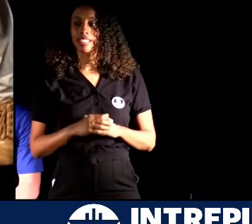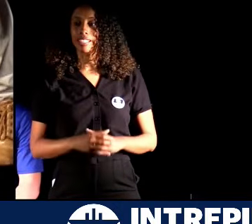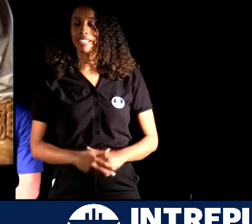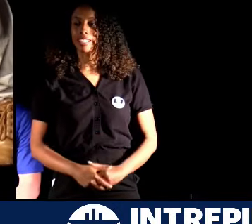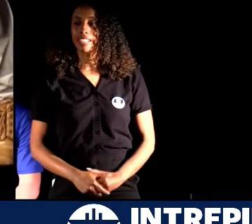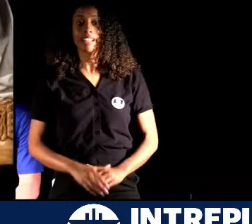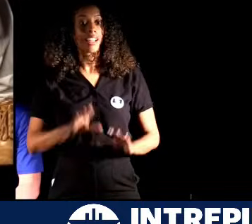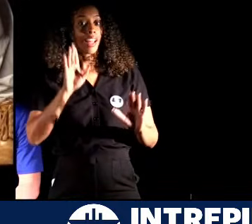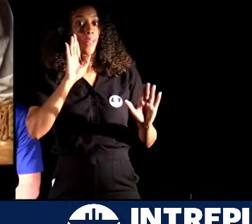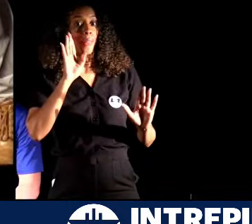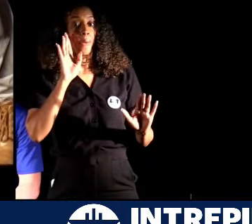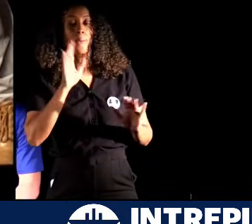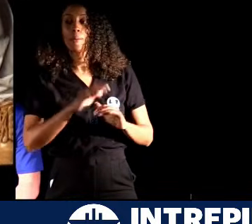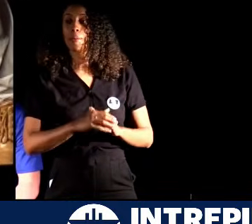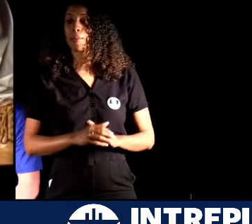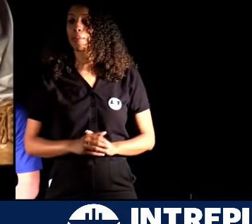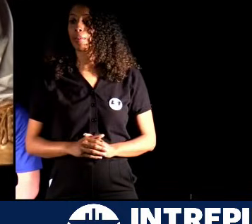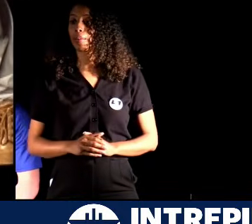Hello.